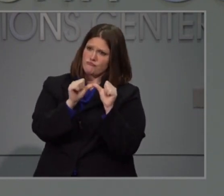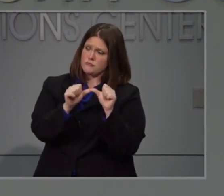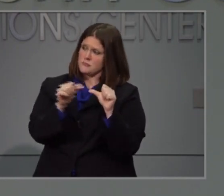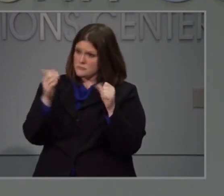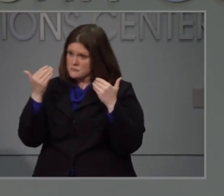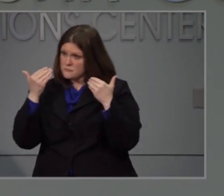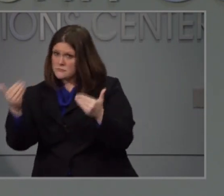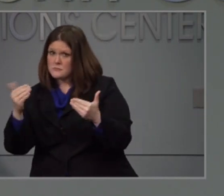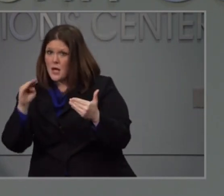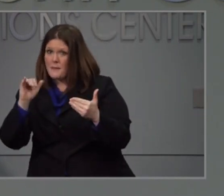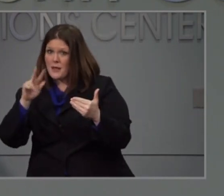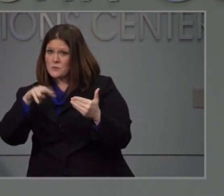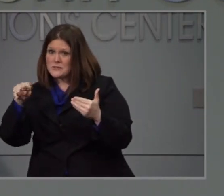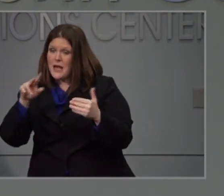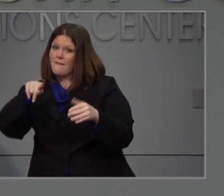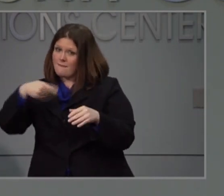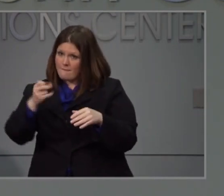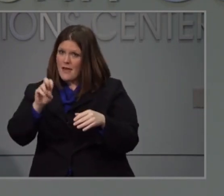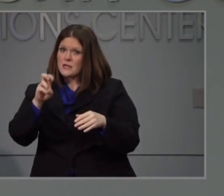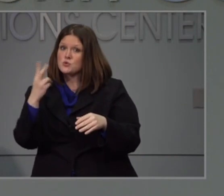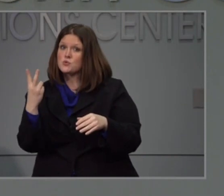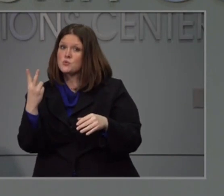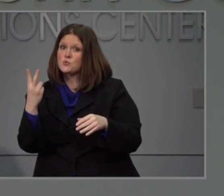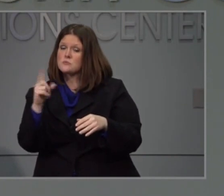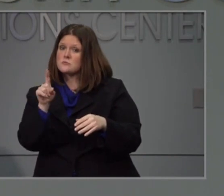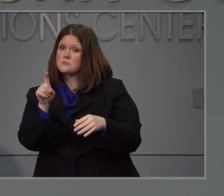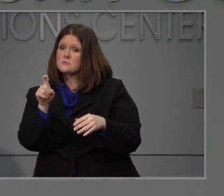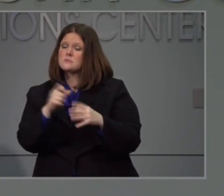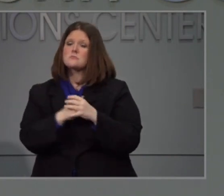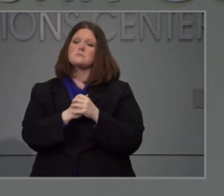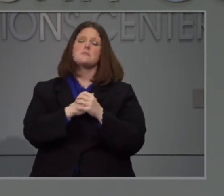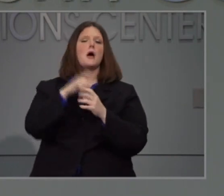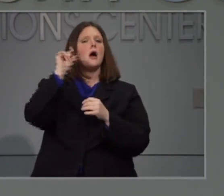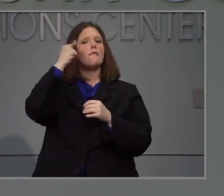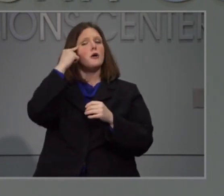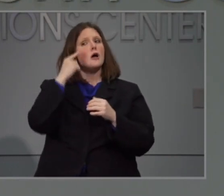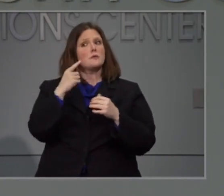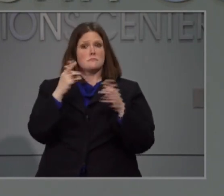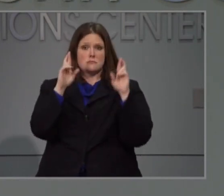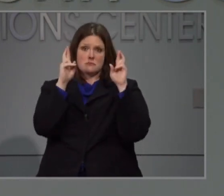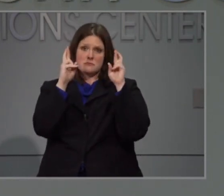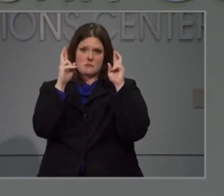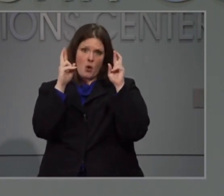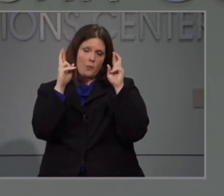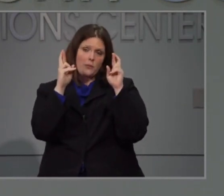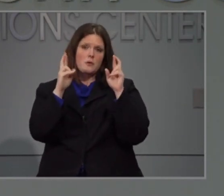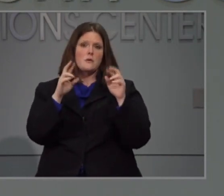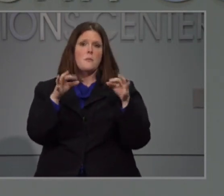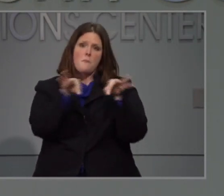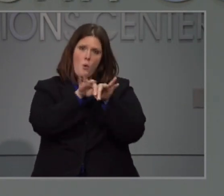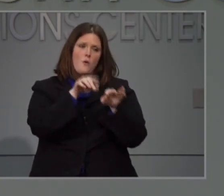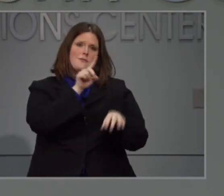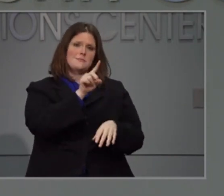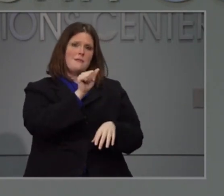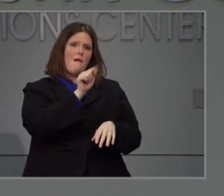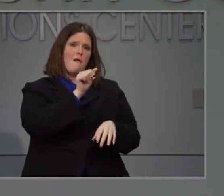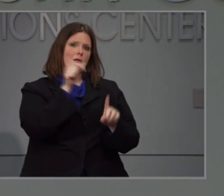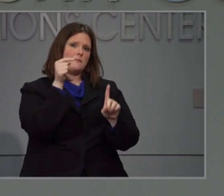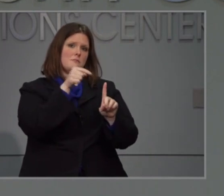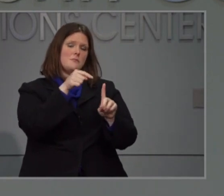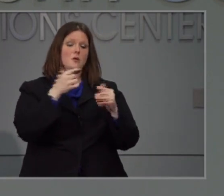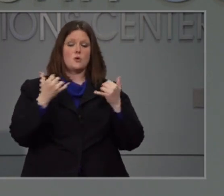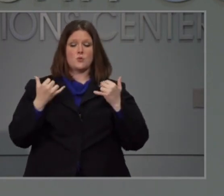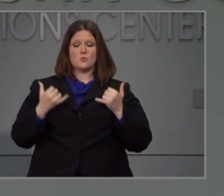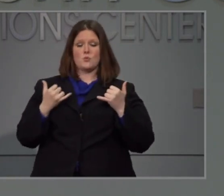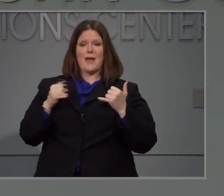that is the case, but we're going to wait and look at this data. Today is May the 5th, and